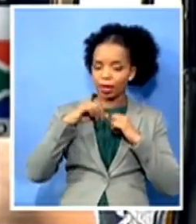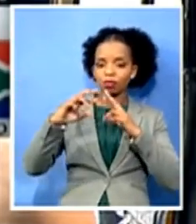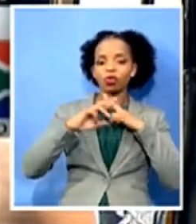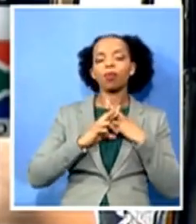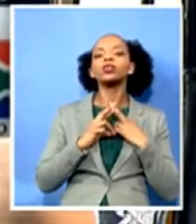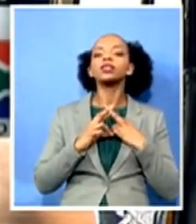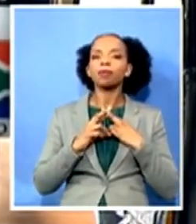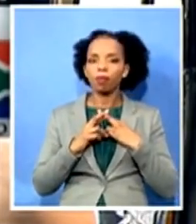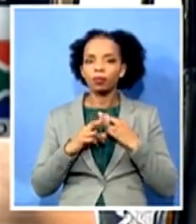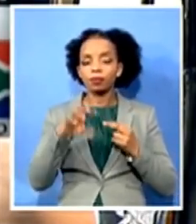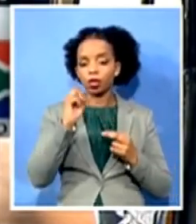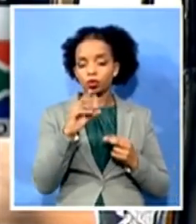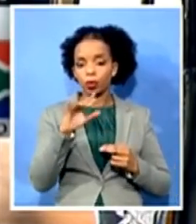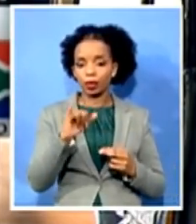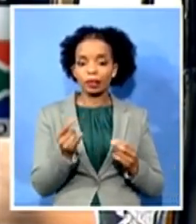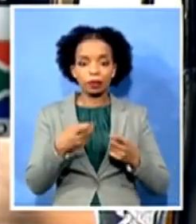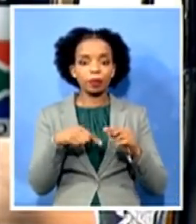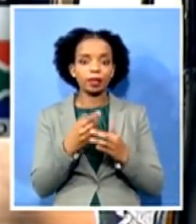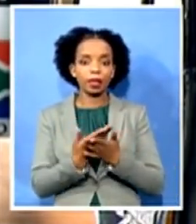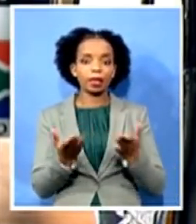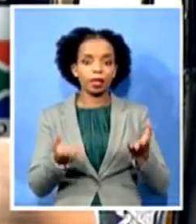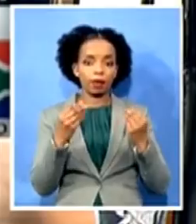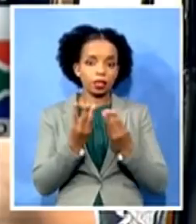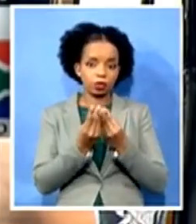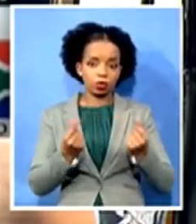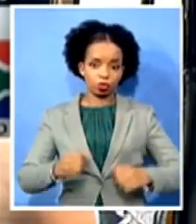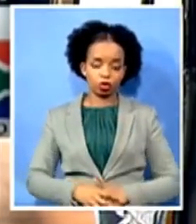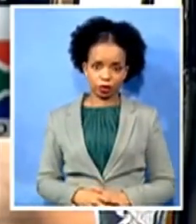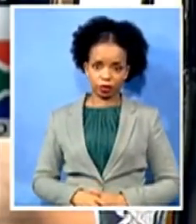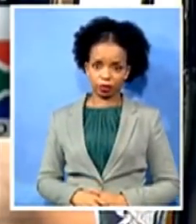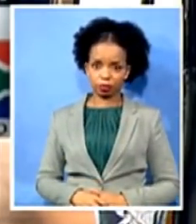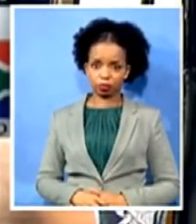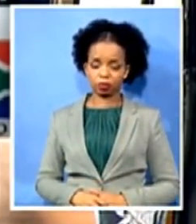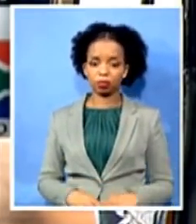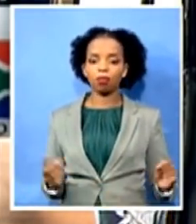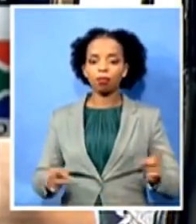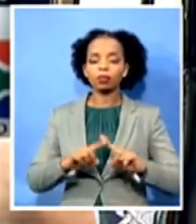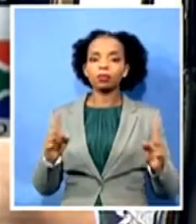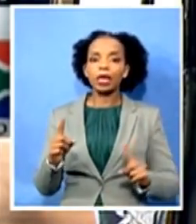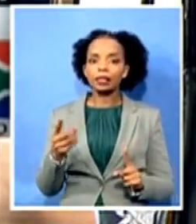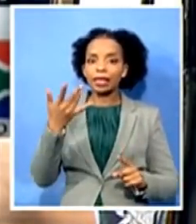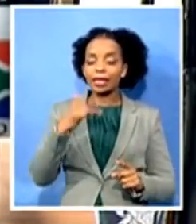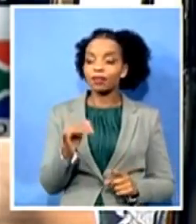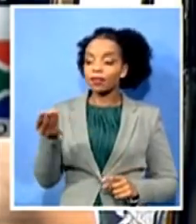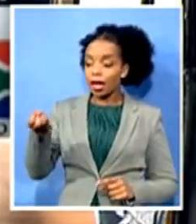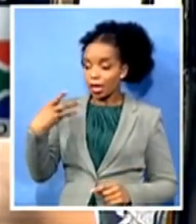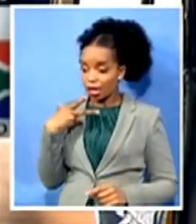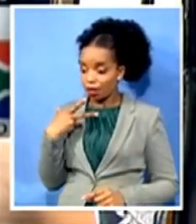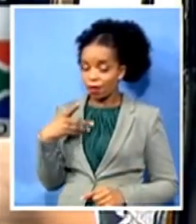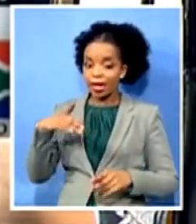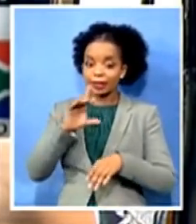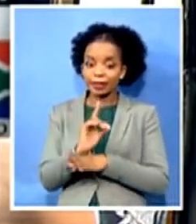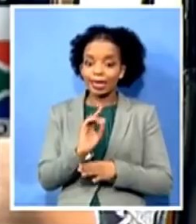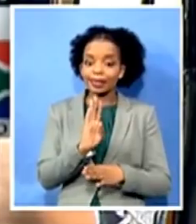together. But Yes. if they bring a database, as I've requested, and I check